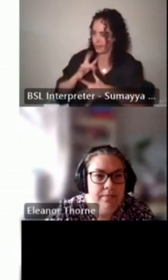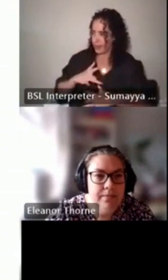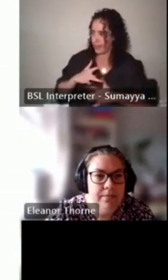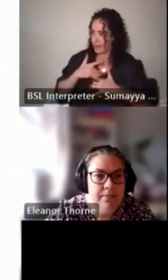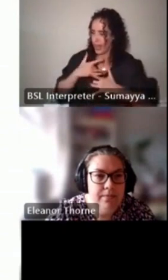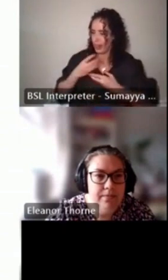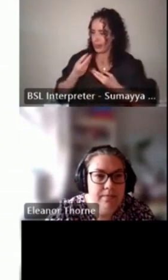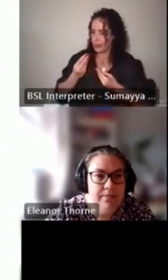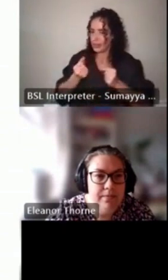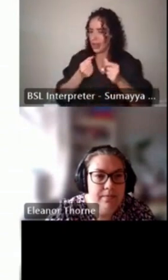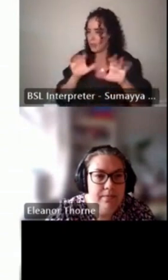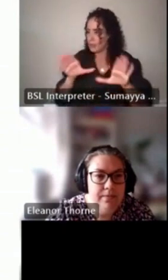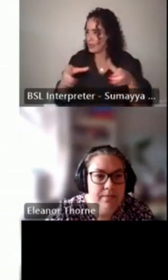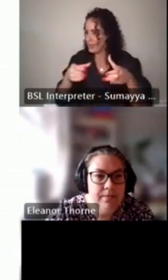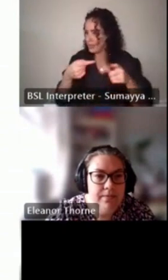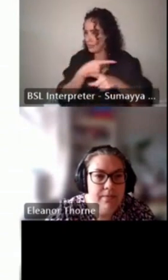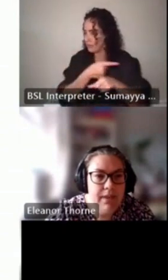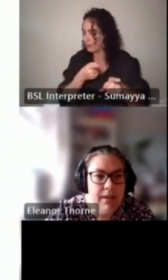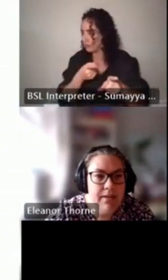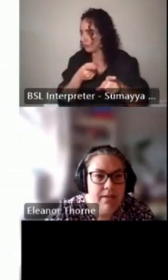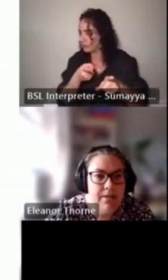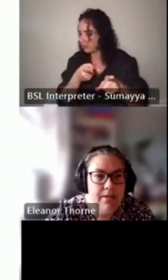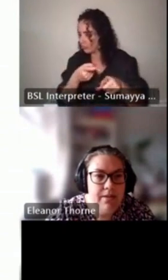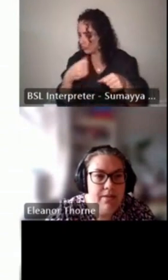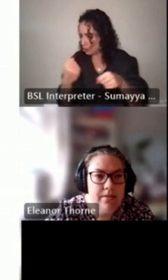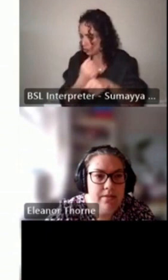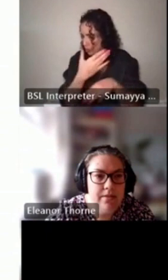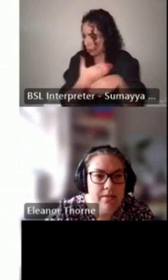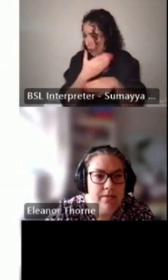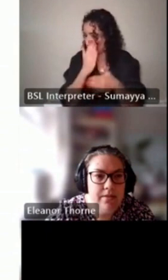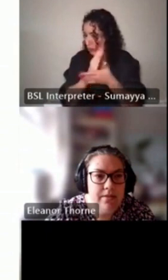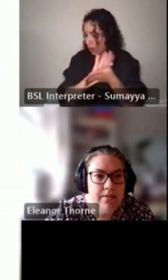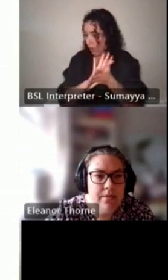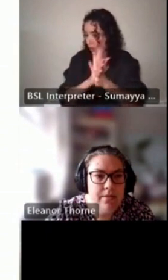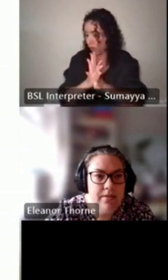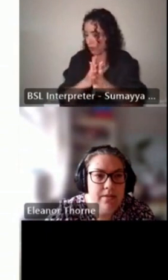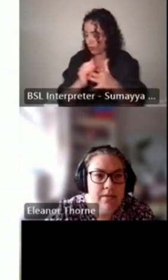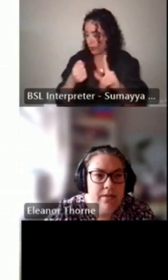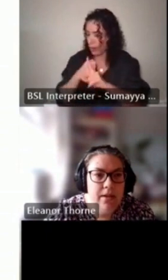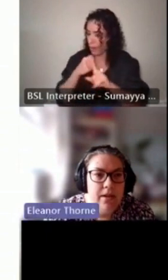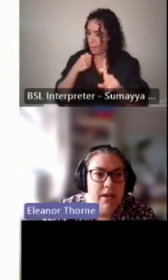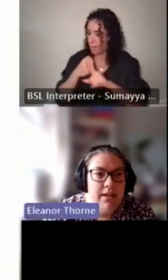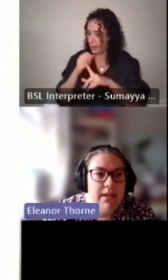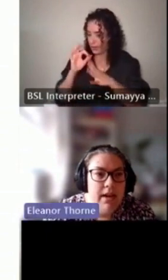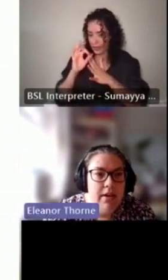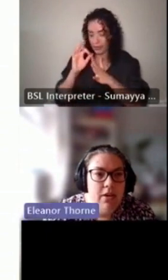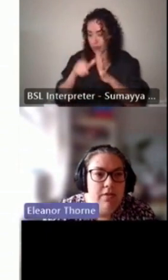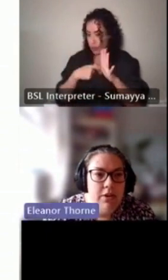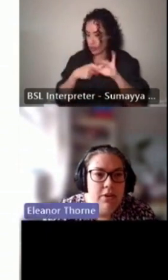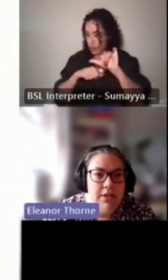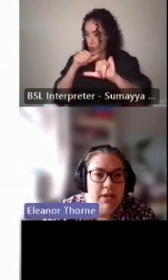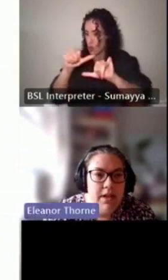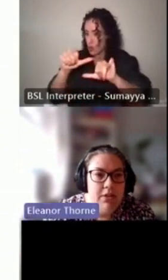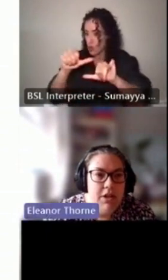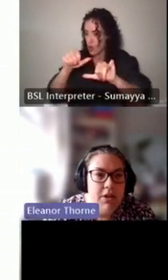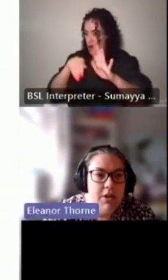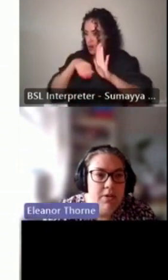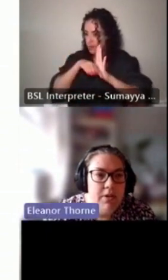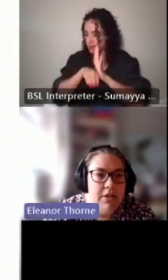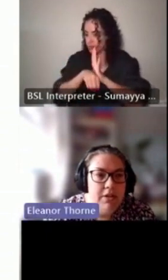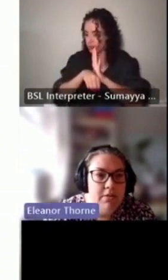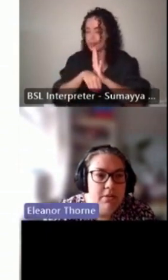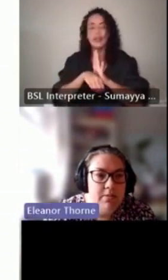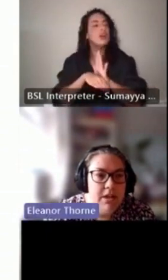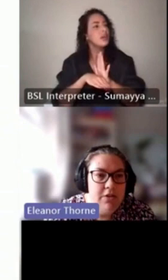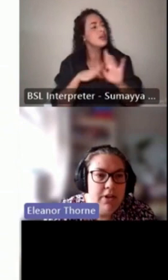team members are not pulling their weight, and it's impacting the project's progress. Yeah, I've noticed that